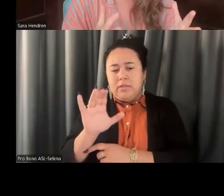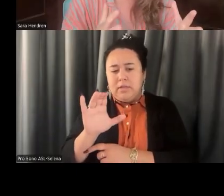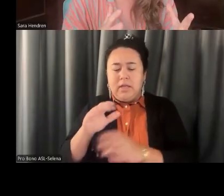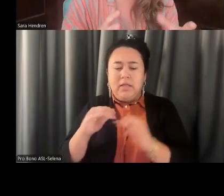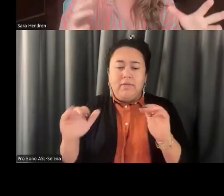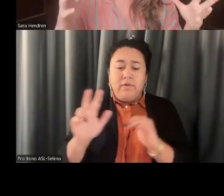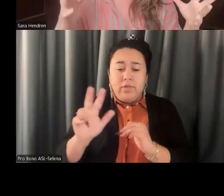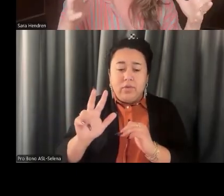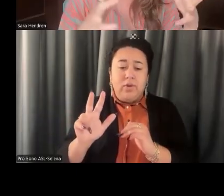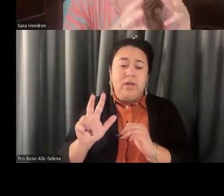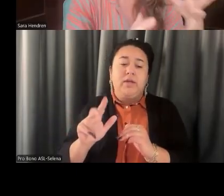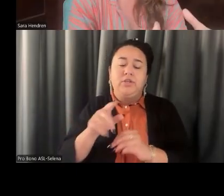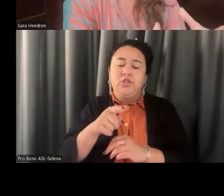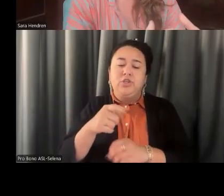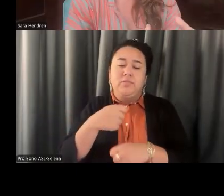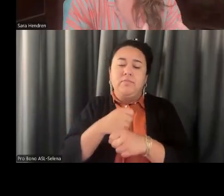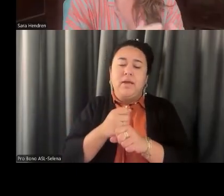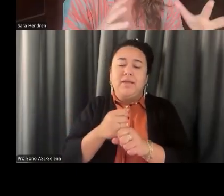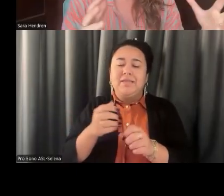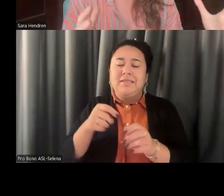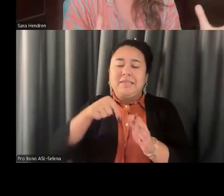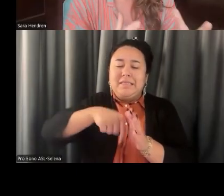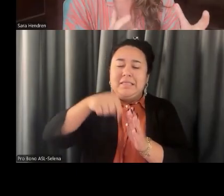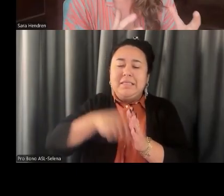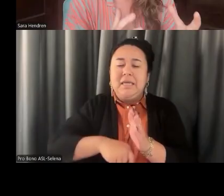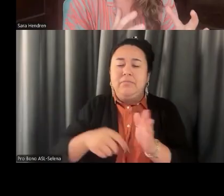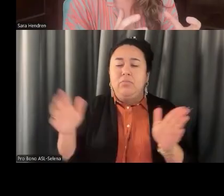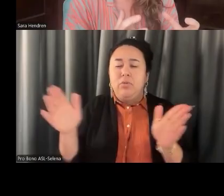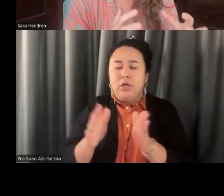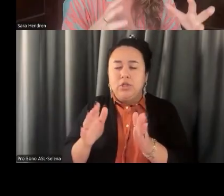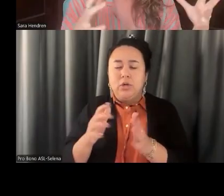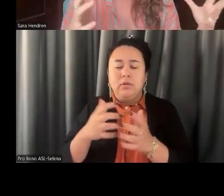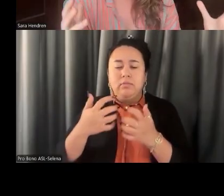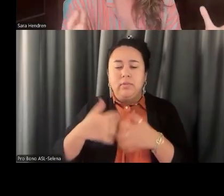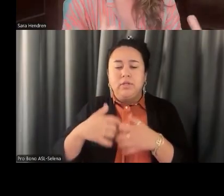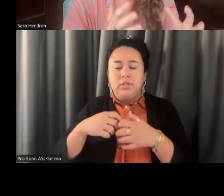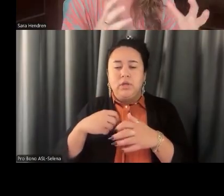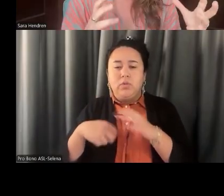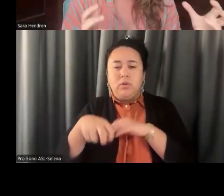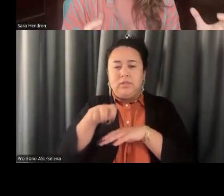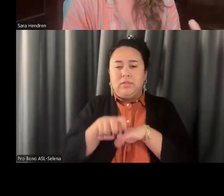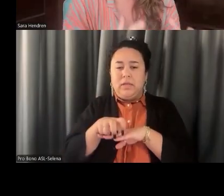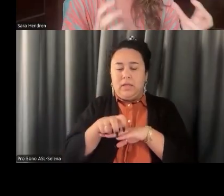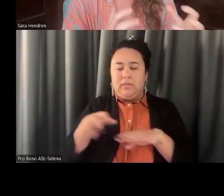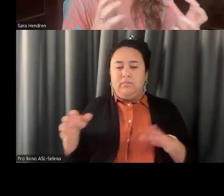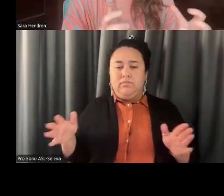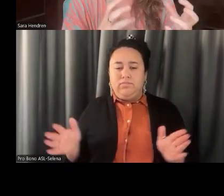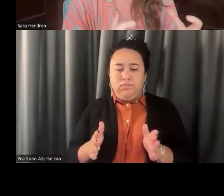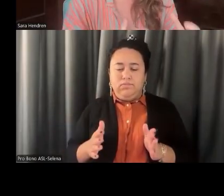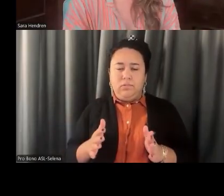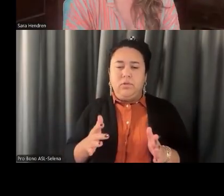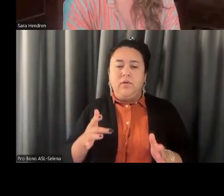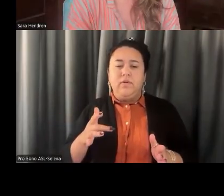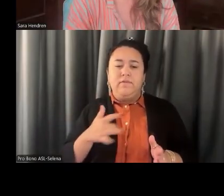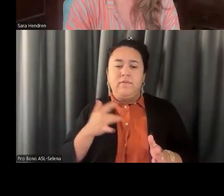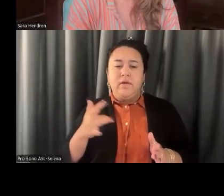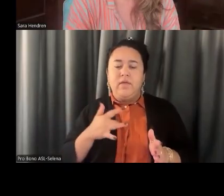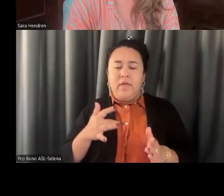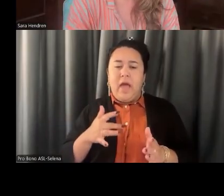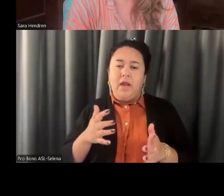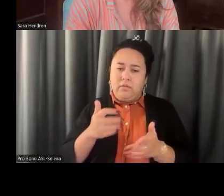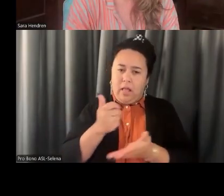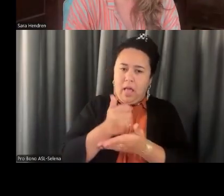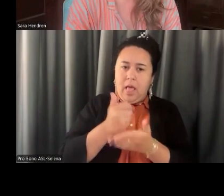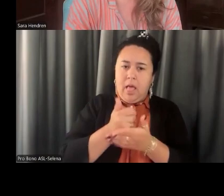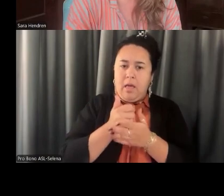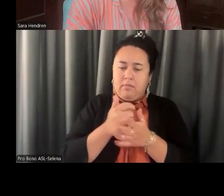deep pressure machine that she crawls in at the end of the day and gives her this enormously reassuring kind of proxy for